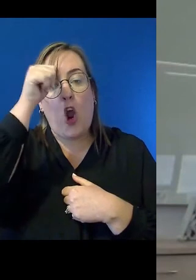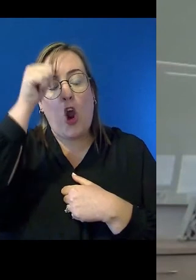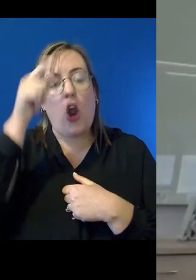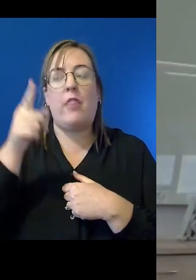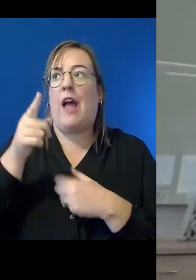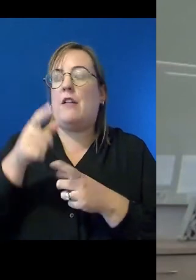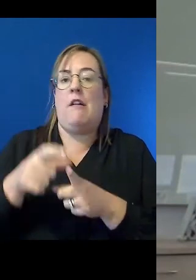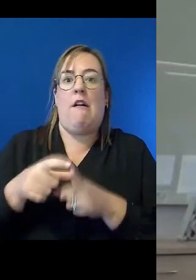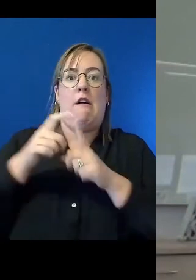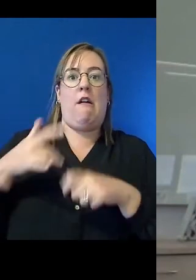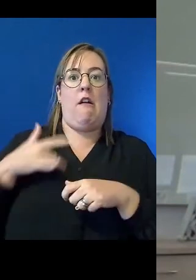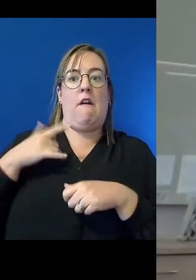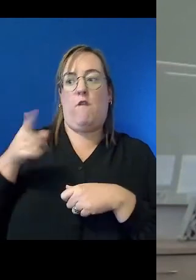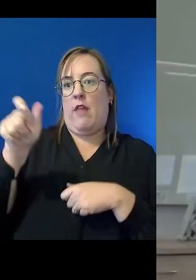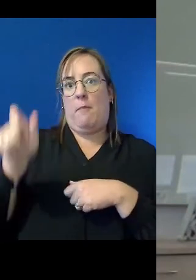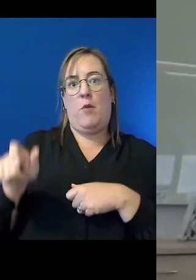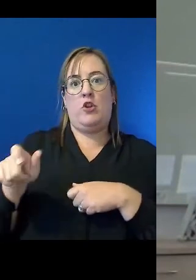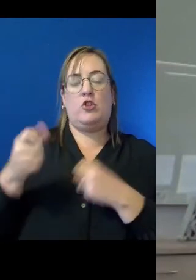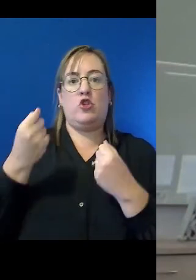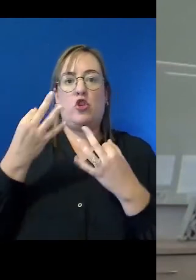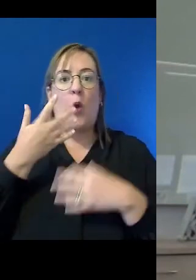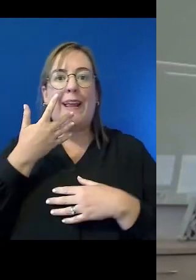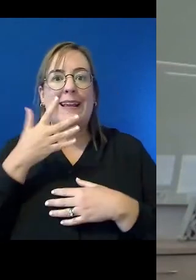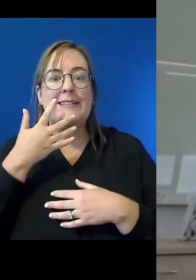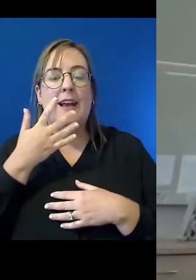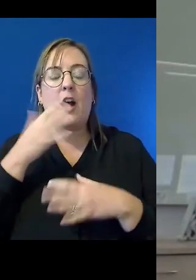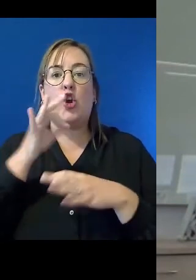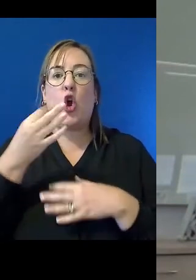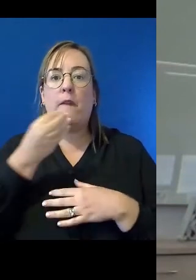hardships that person was going through. And also to get,